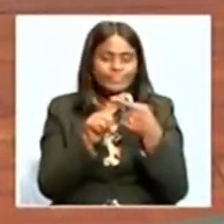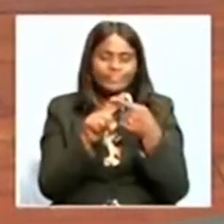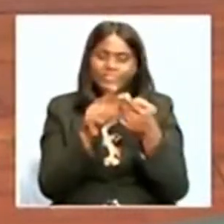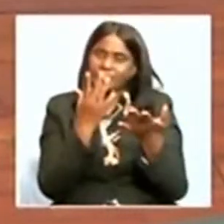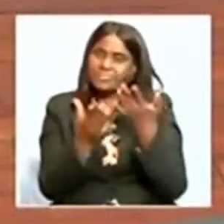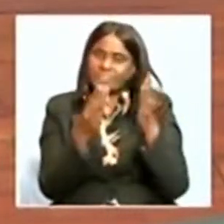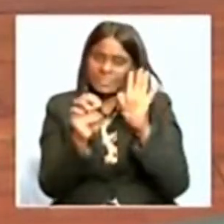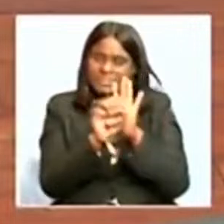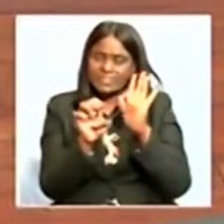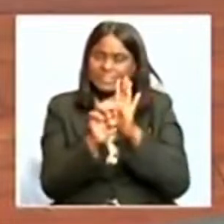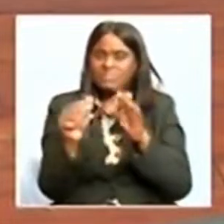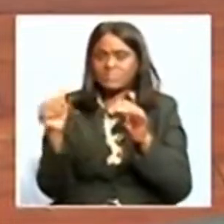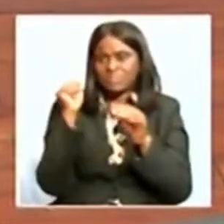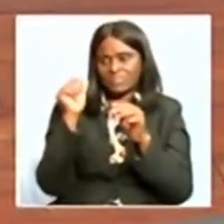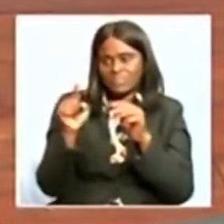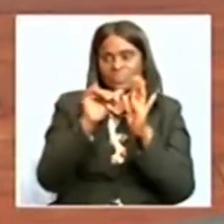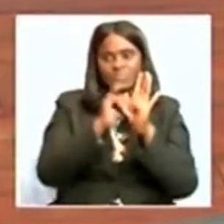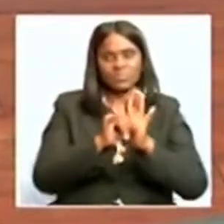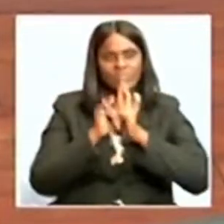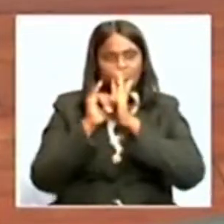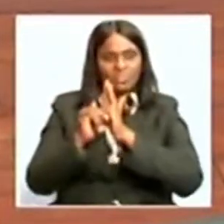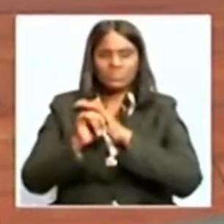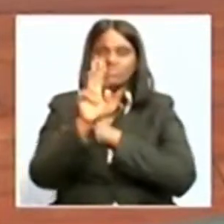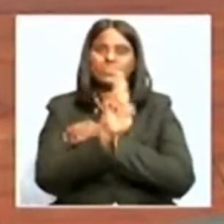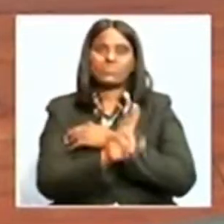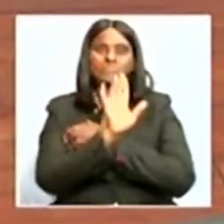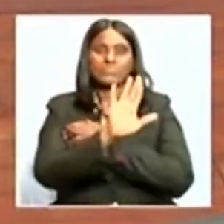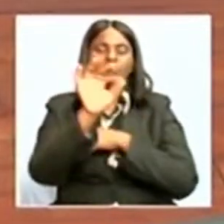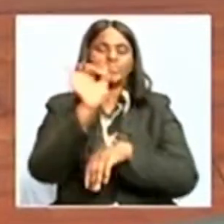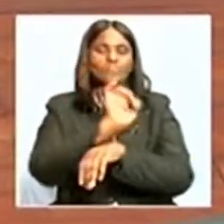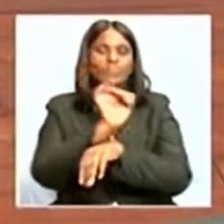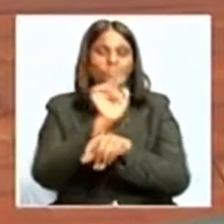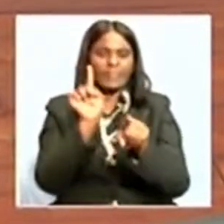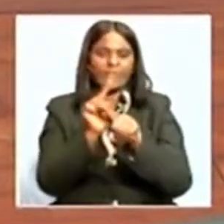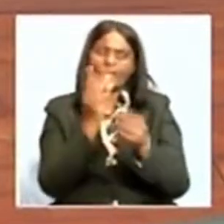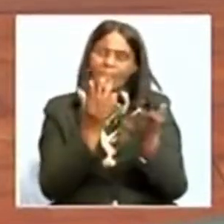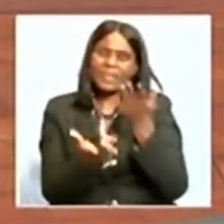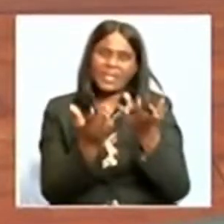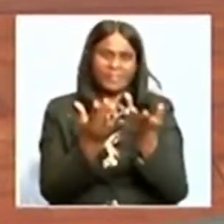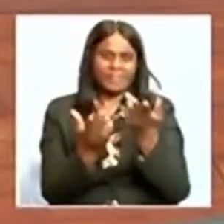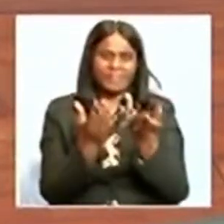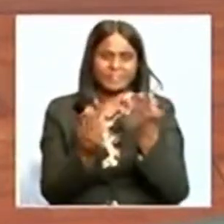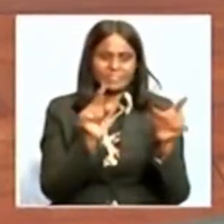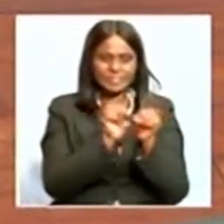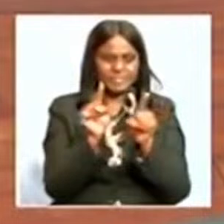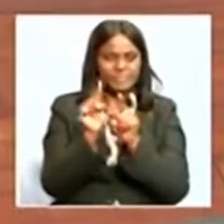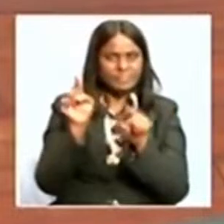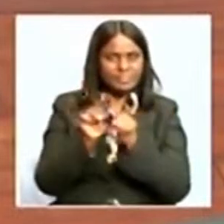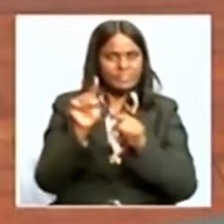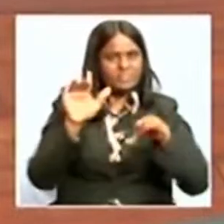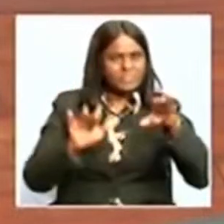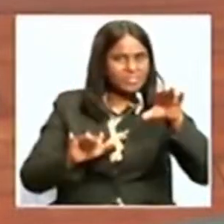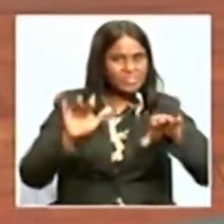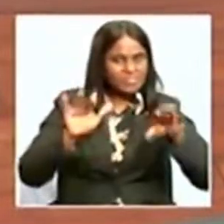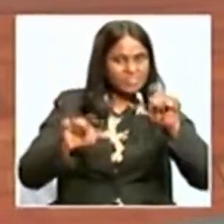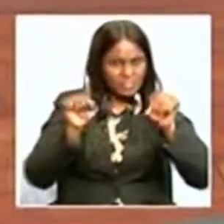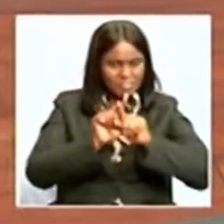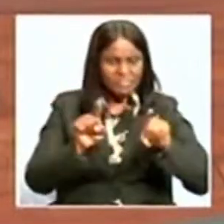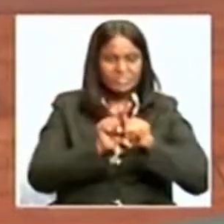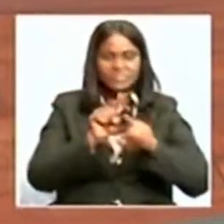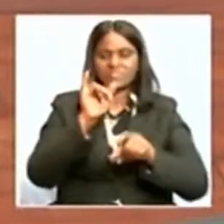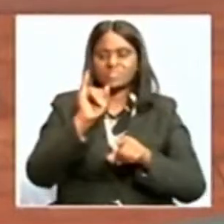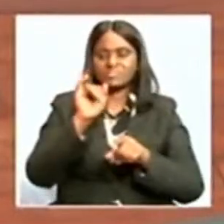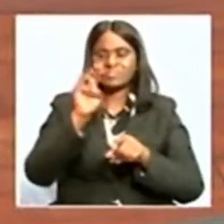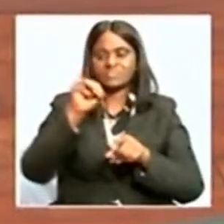rather declining the import of used motor vehicles and perhaps also balance the same import.